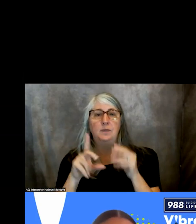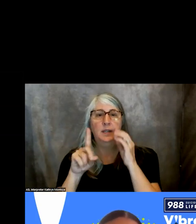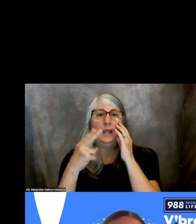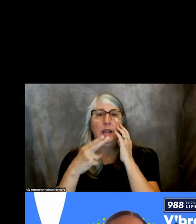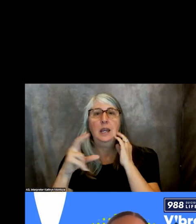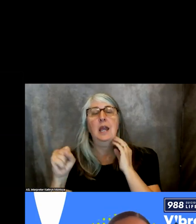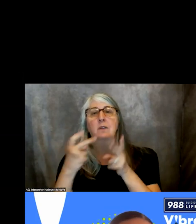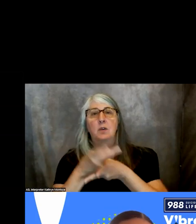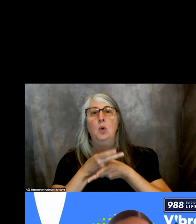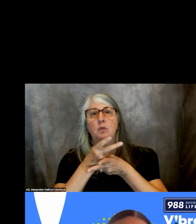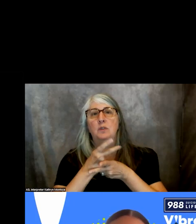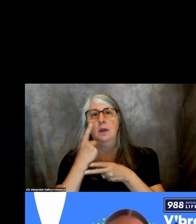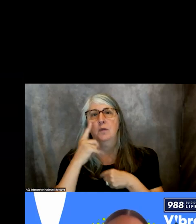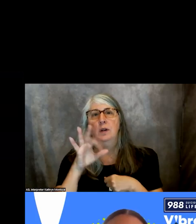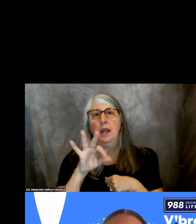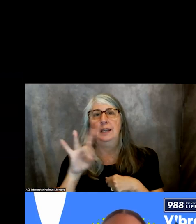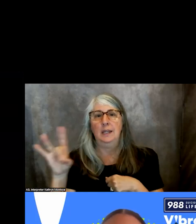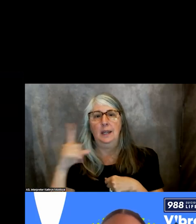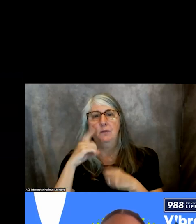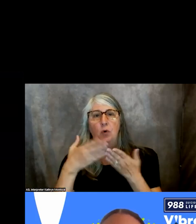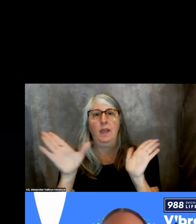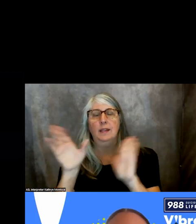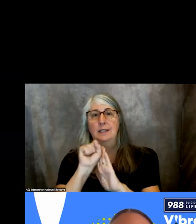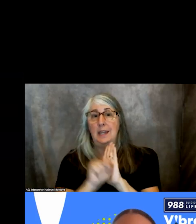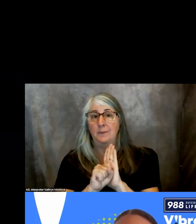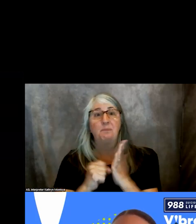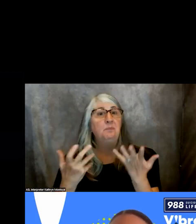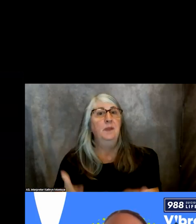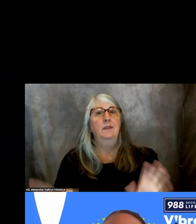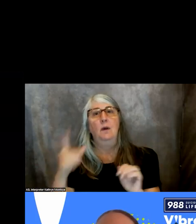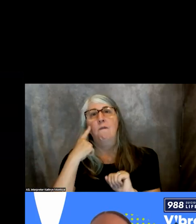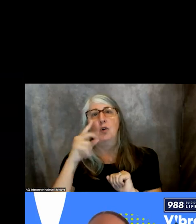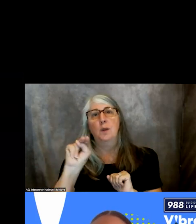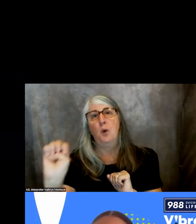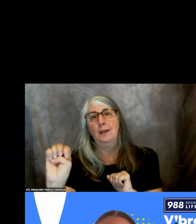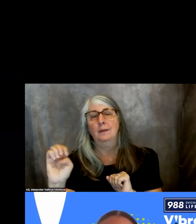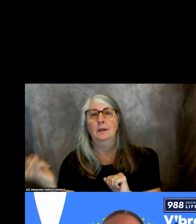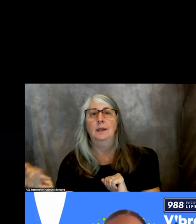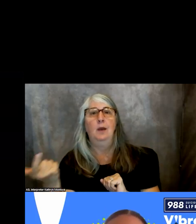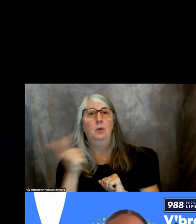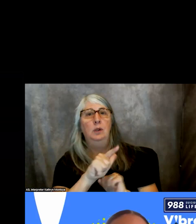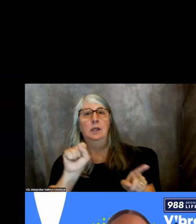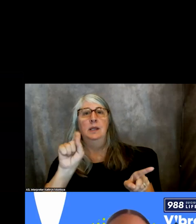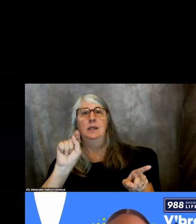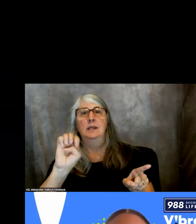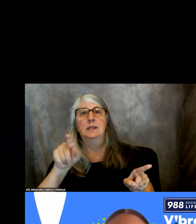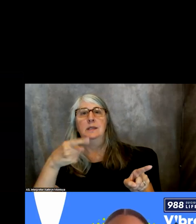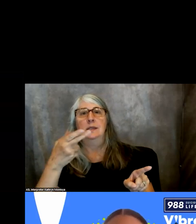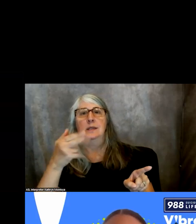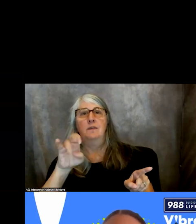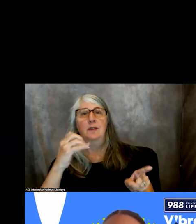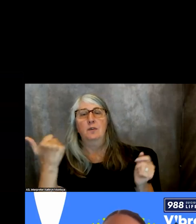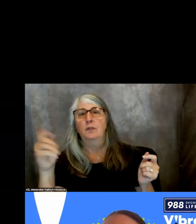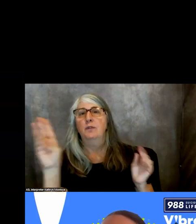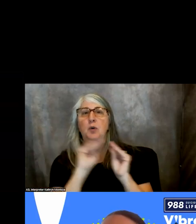authority for 988 for the state. So that's it for Nebraska. And I'll kick it over to Stephanie to give a couple of more updates on